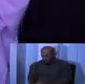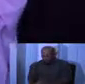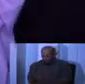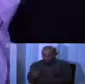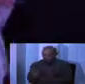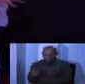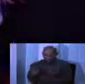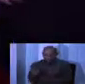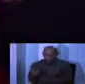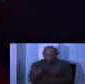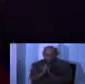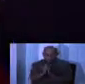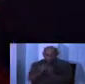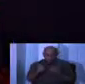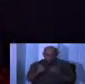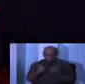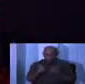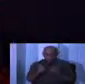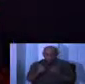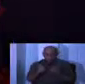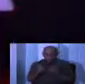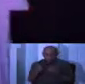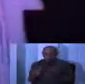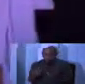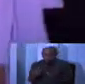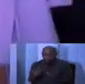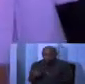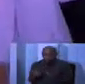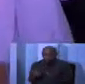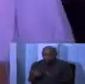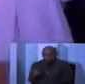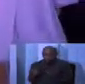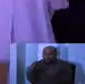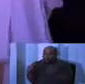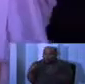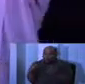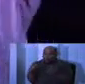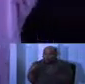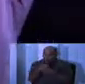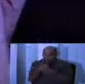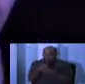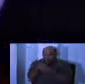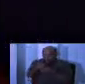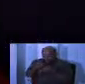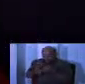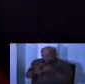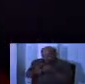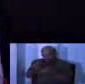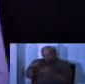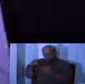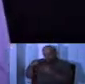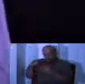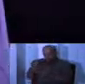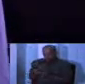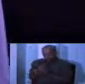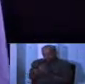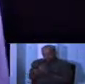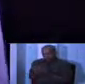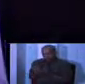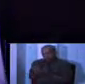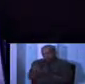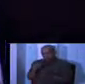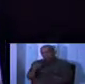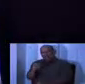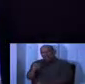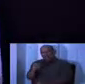So this is the moment we have been waiting for as we have culminated our journey over the last few weeks of the Advent